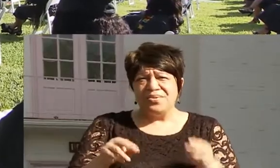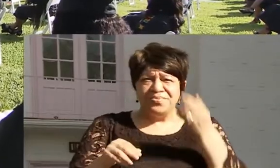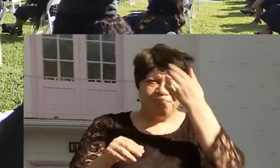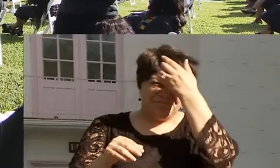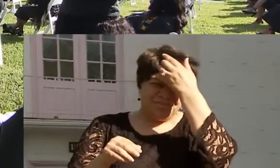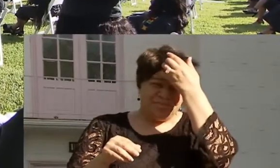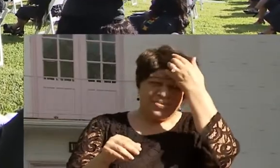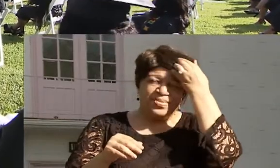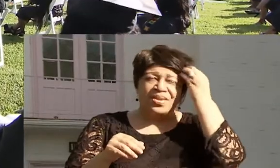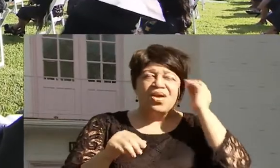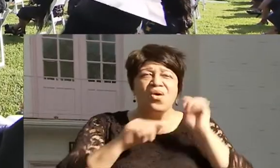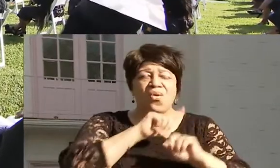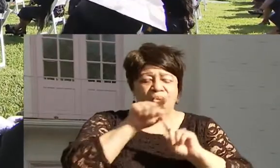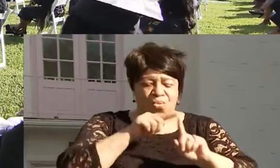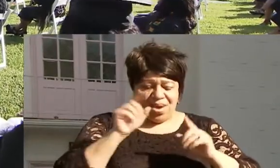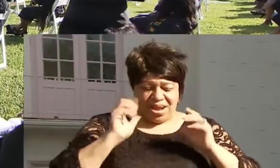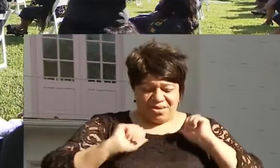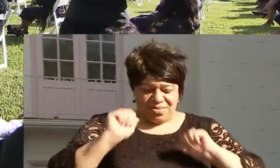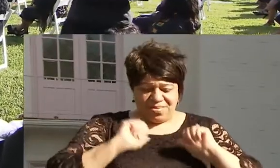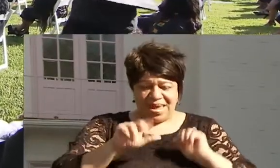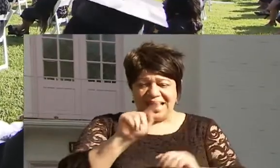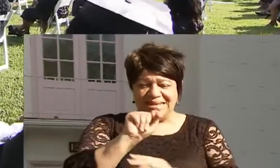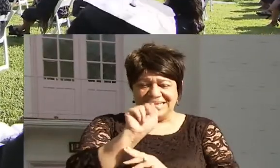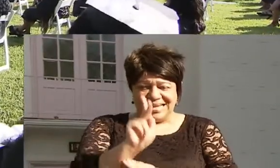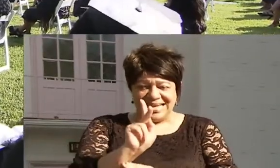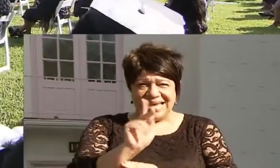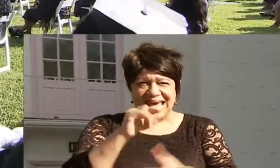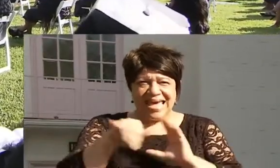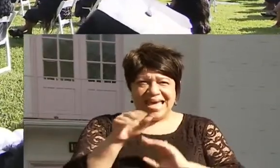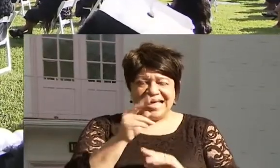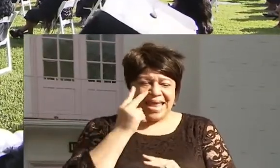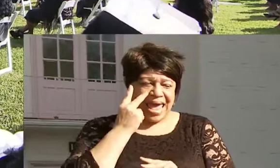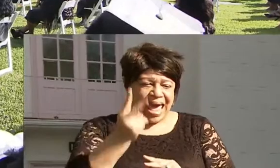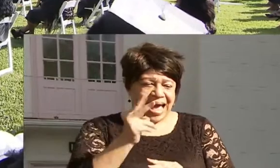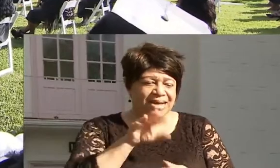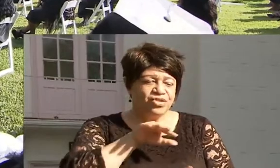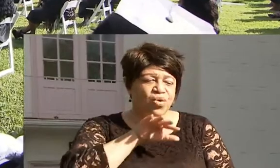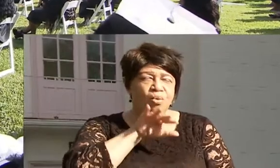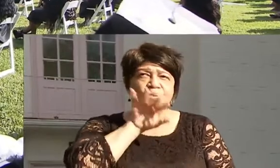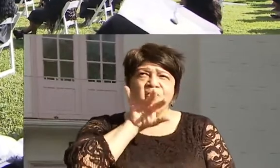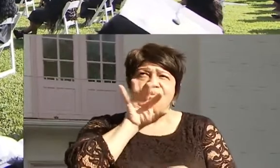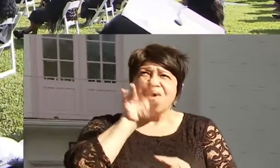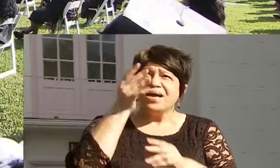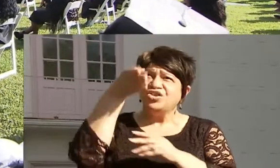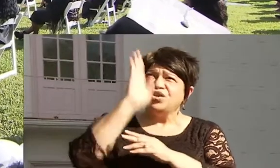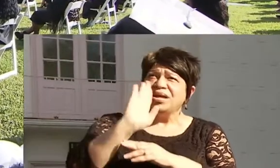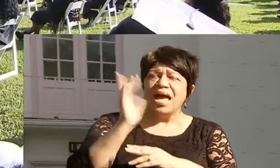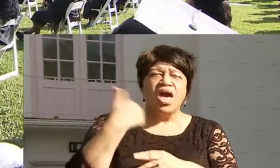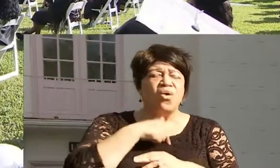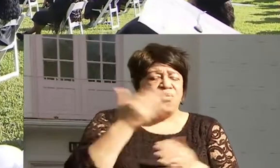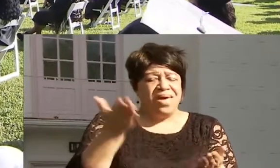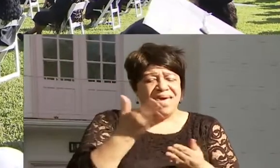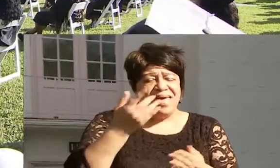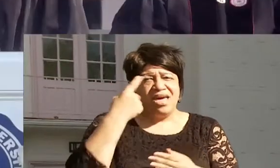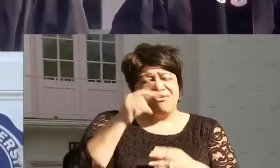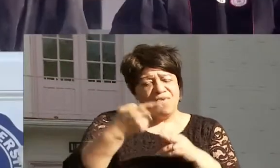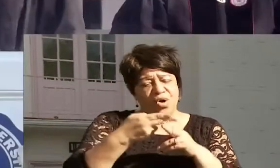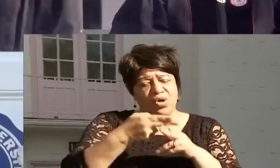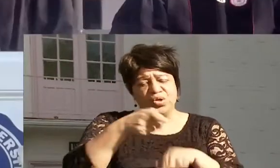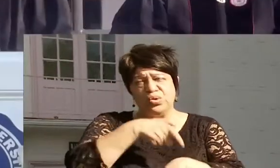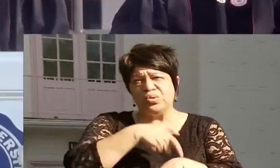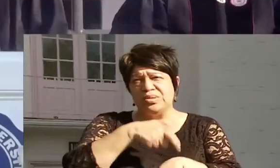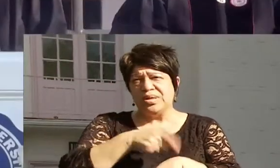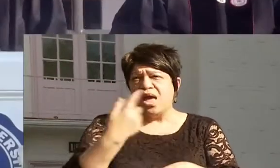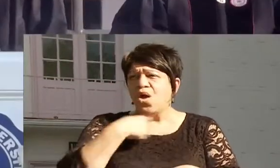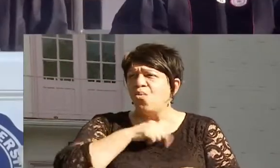Tea Cake and their eyes were watching God, I learned a very valuable lesson. We are here for a time. We